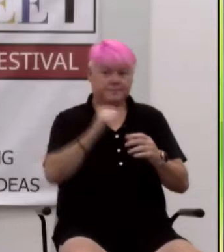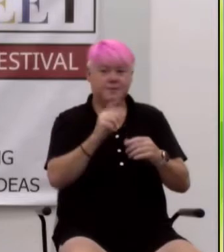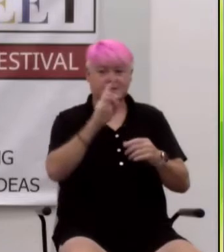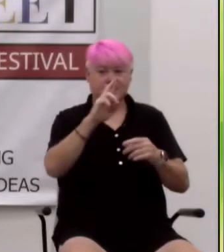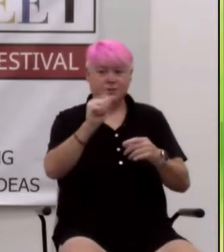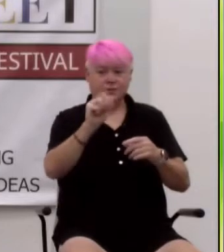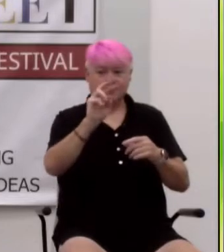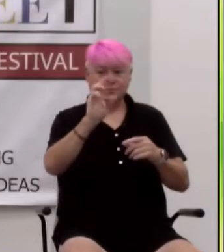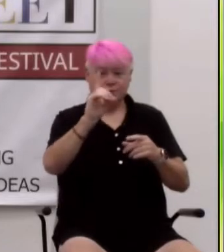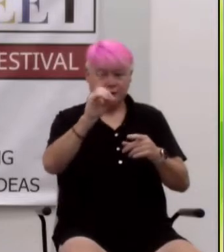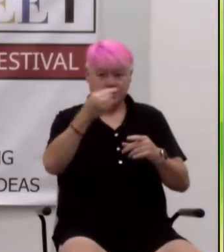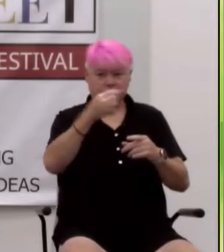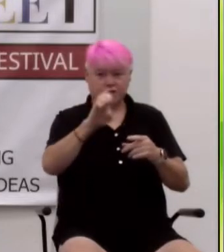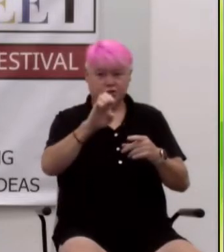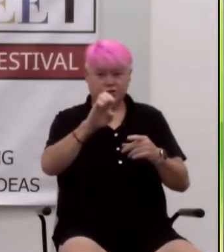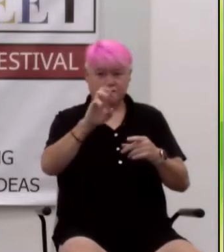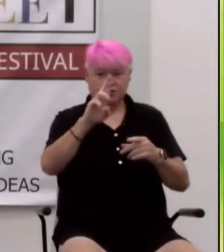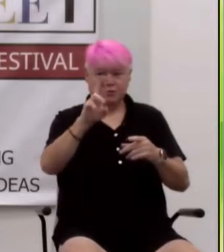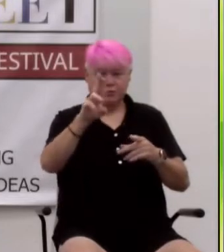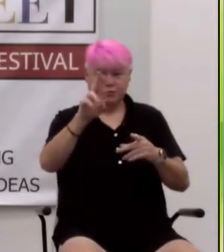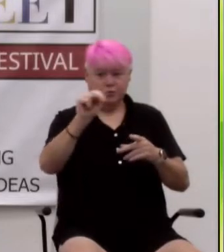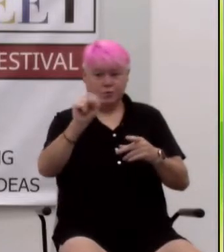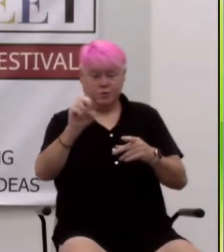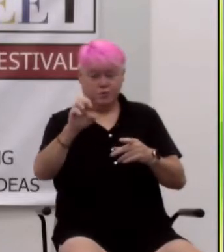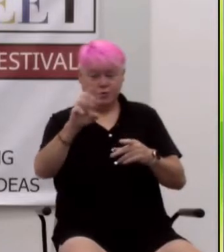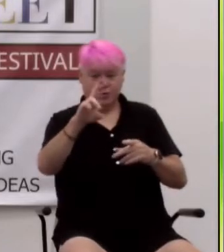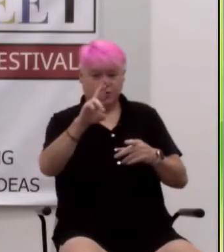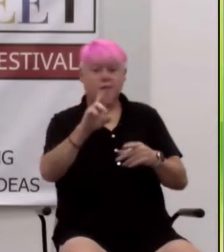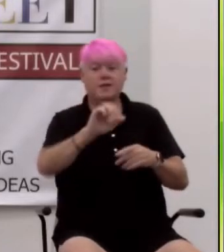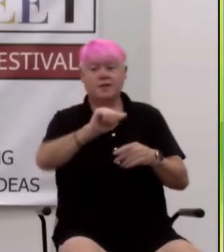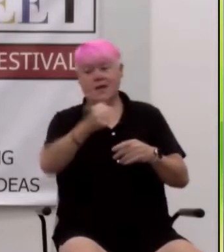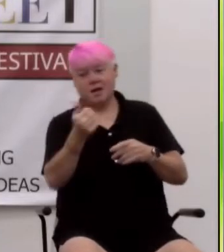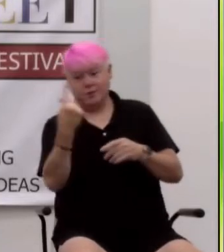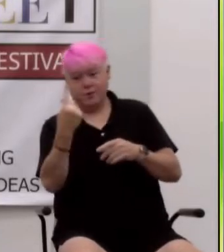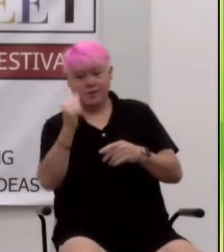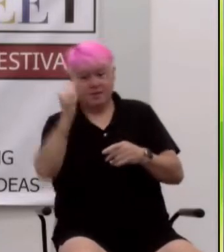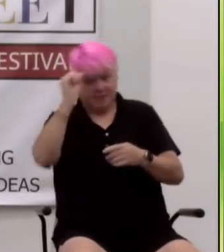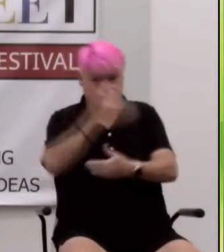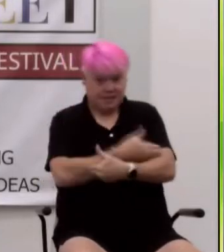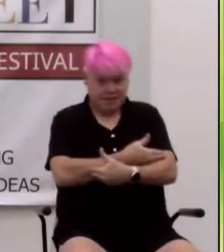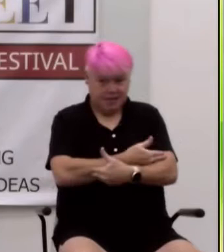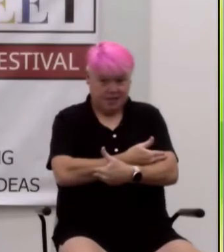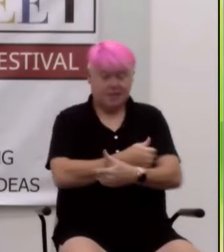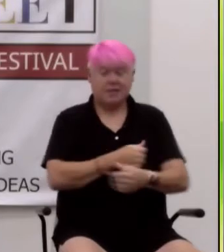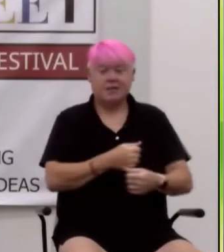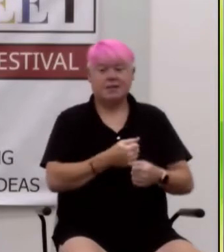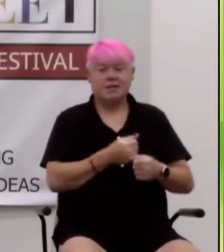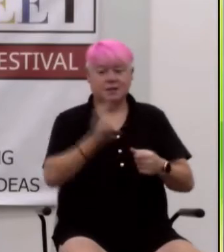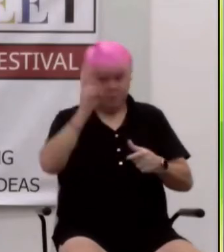and the other is his son. And at a certain point in the book, William Morland visits Lethbridge,